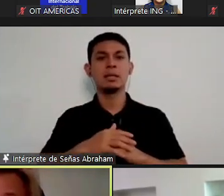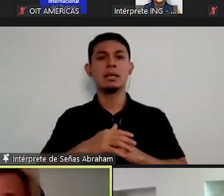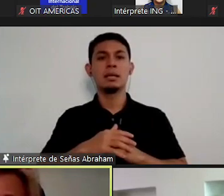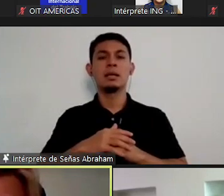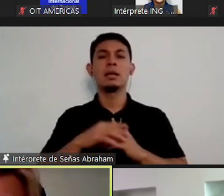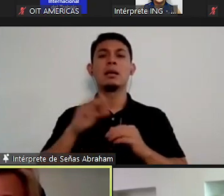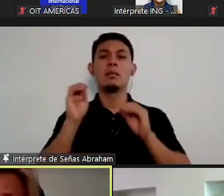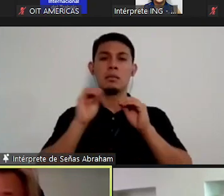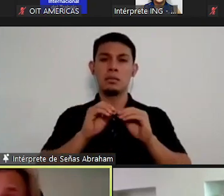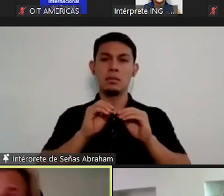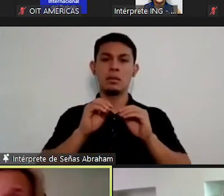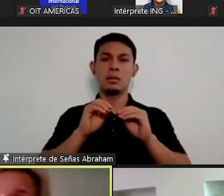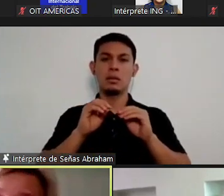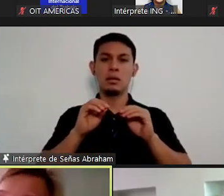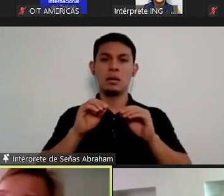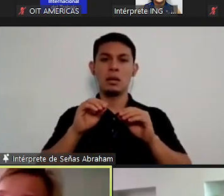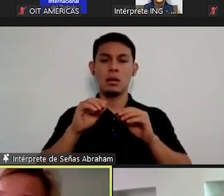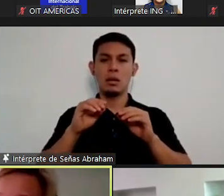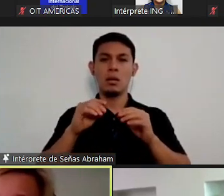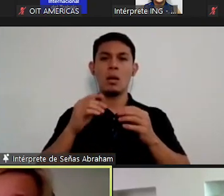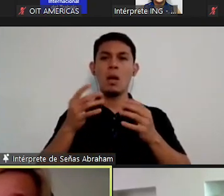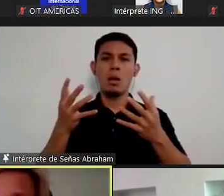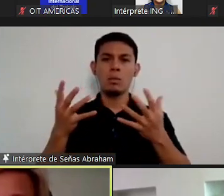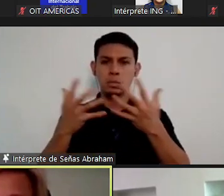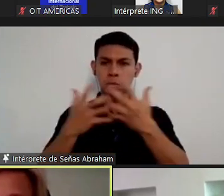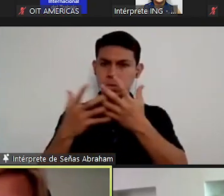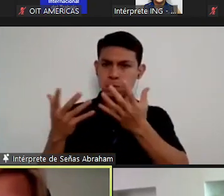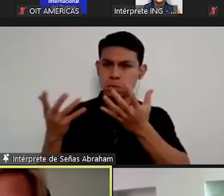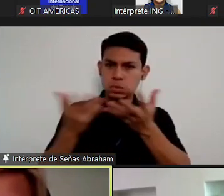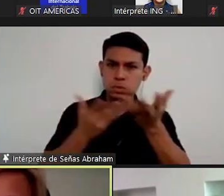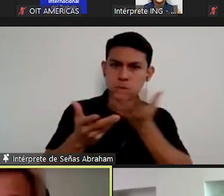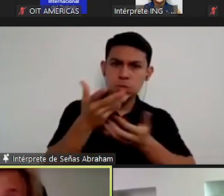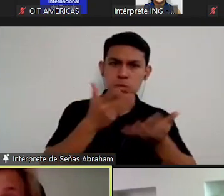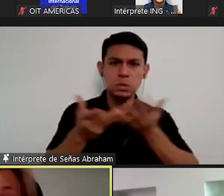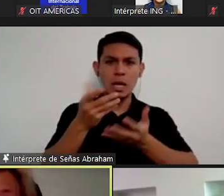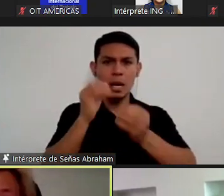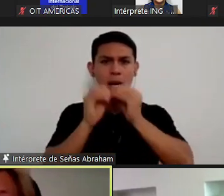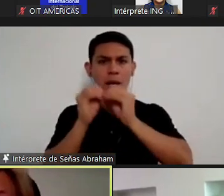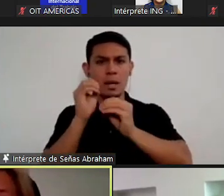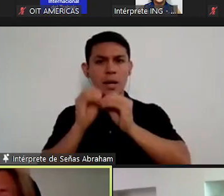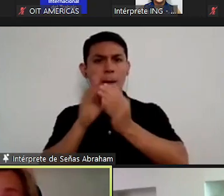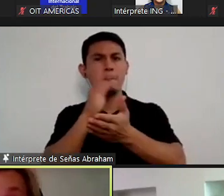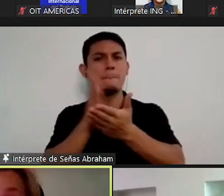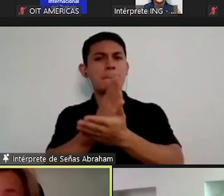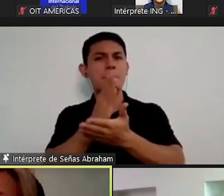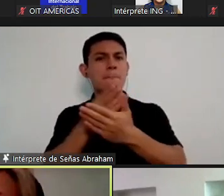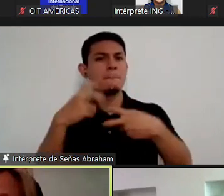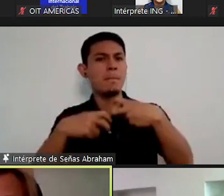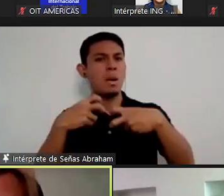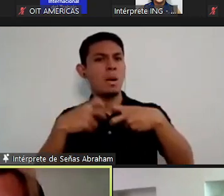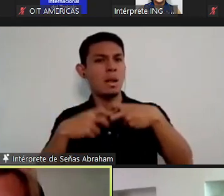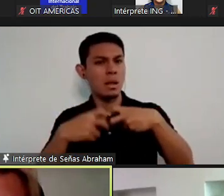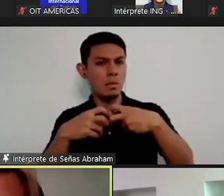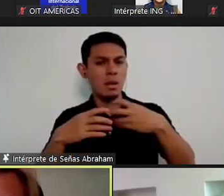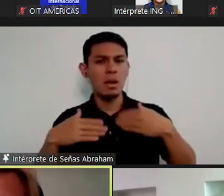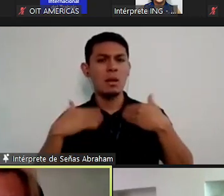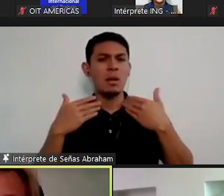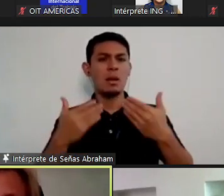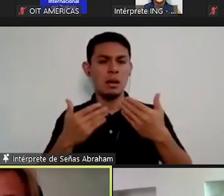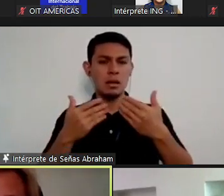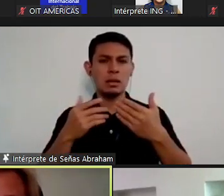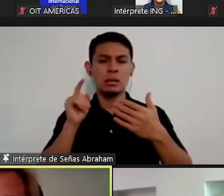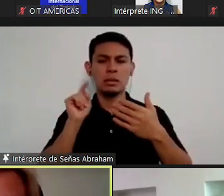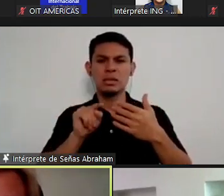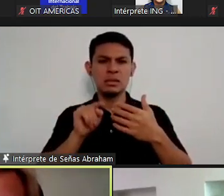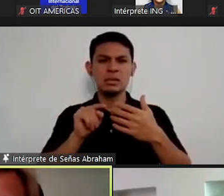as i said constitute uh mediation and conciliation of problems and then also talk